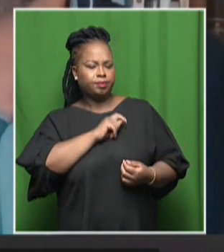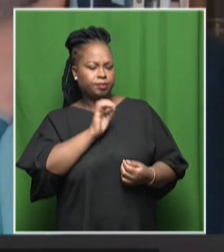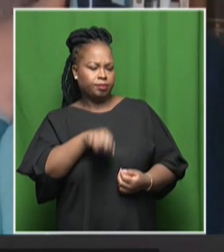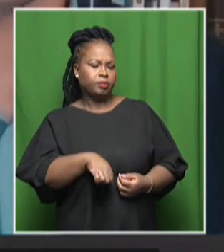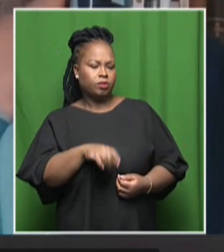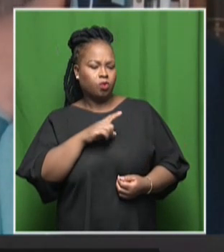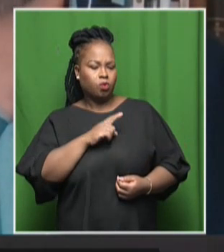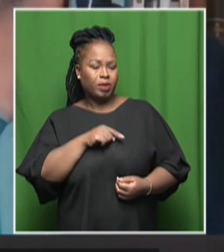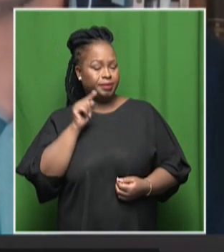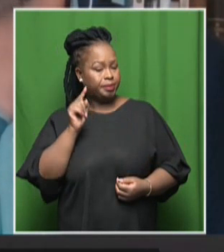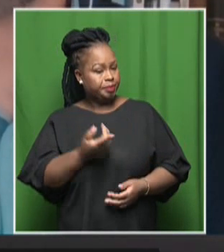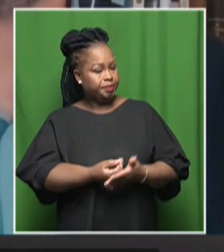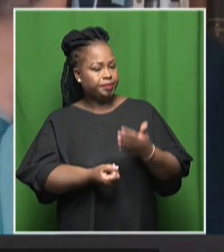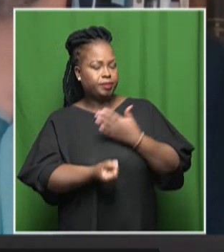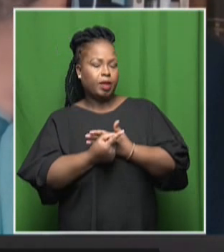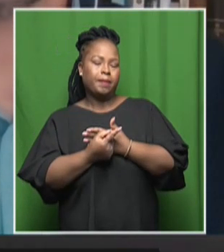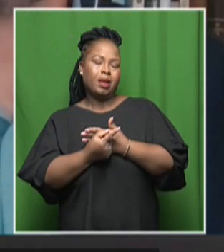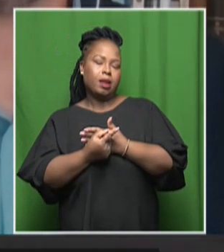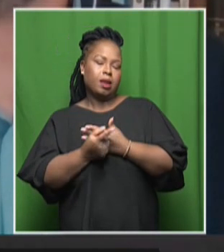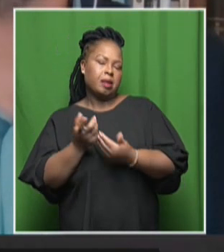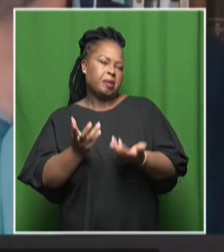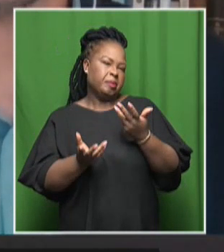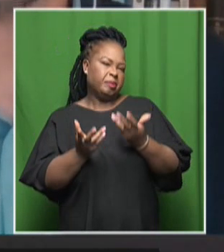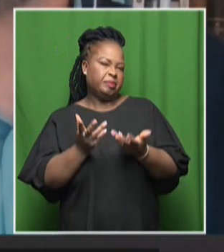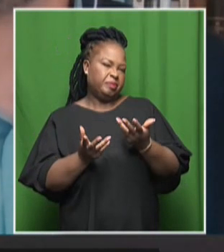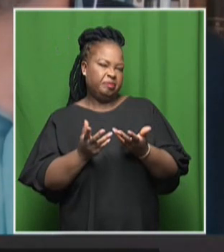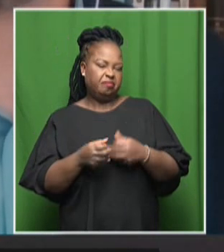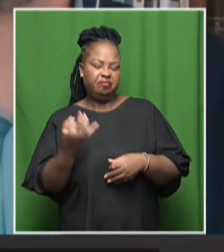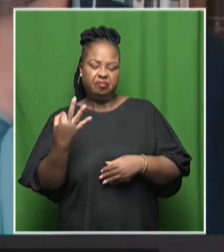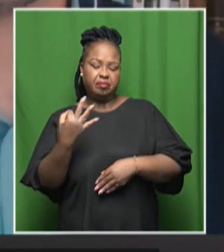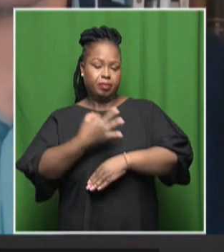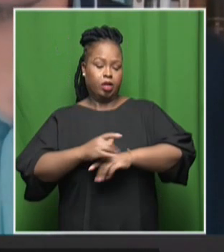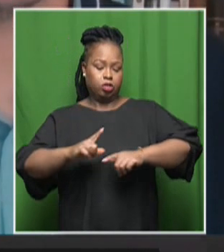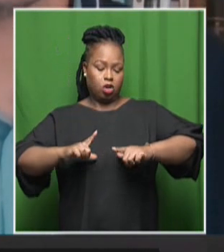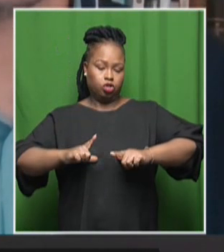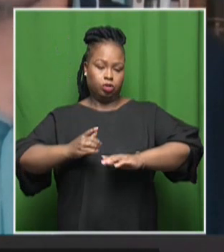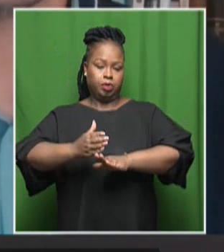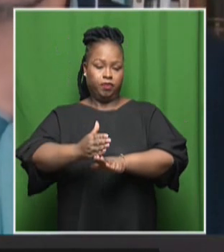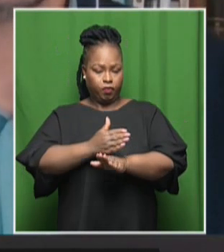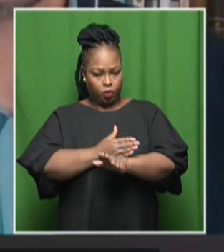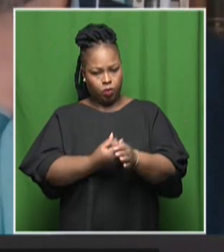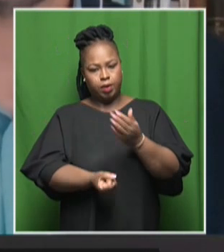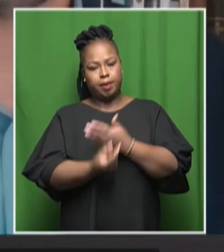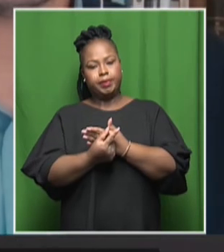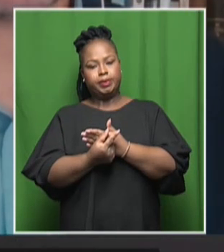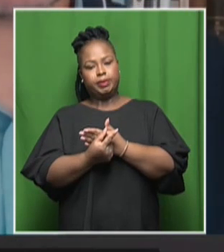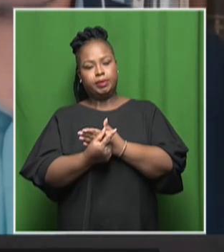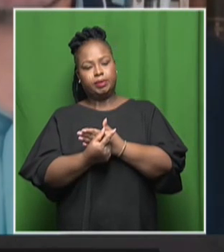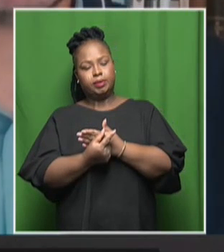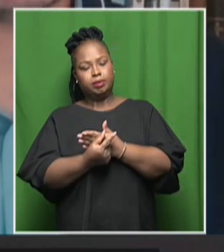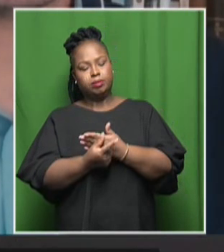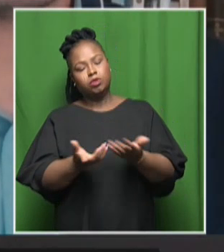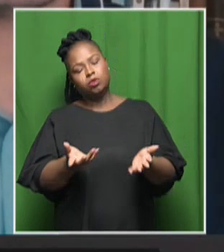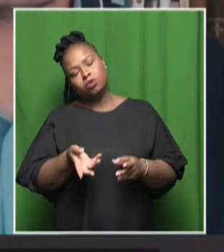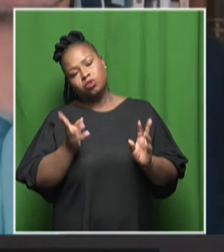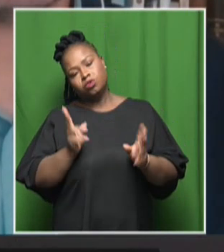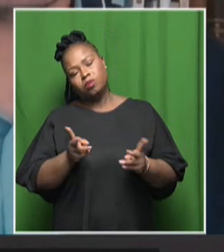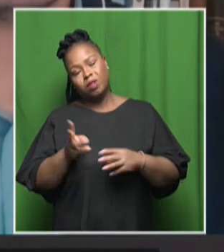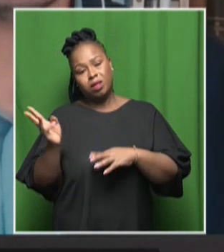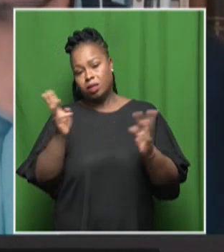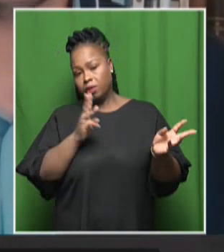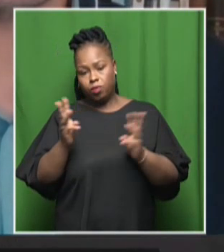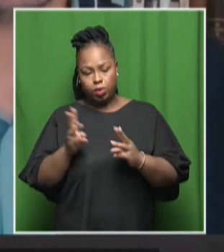warning of such an event occurring maybe typically 3 days before the event happens. So quite often the weather